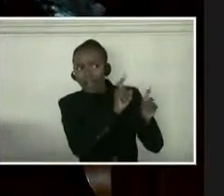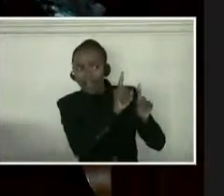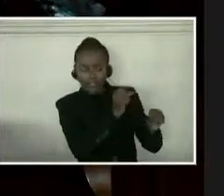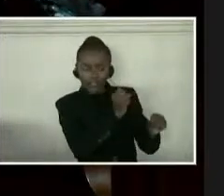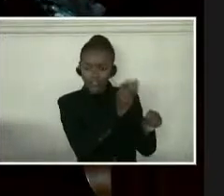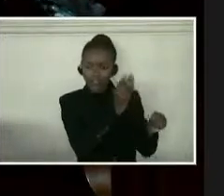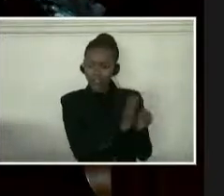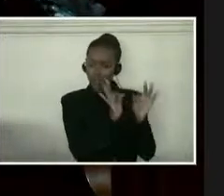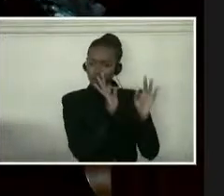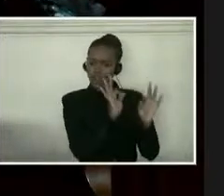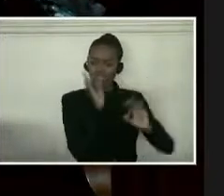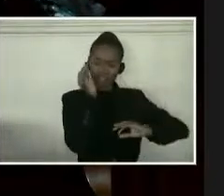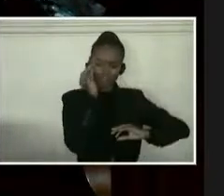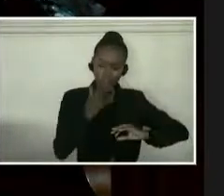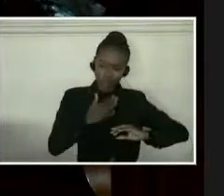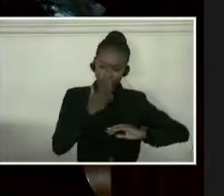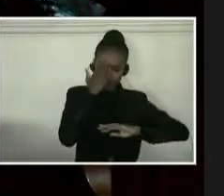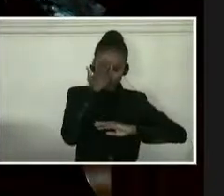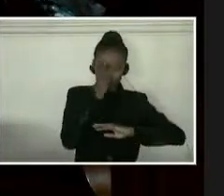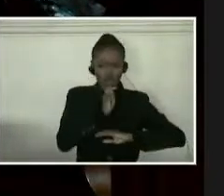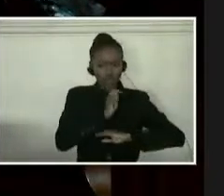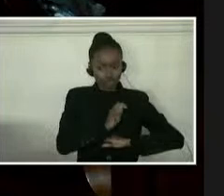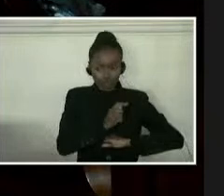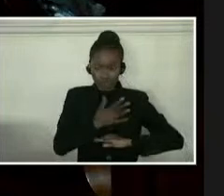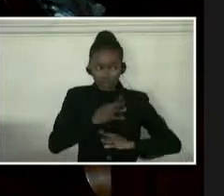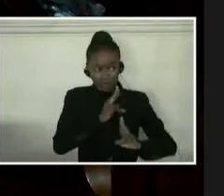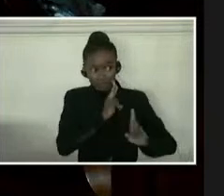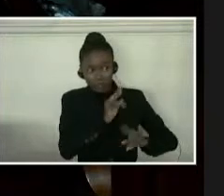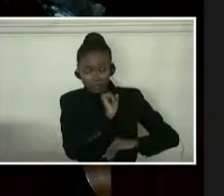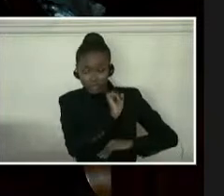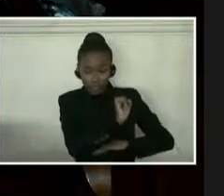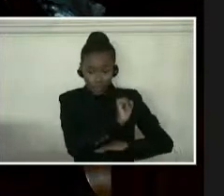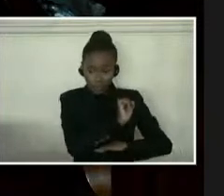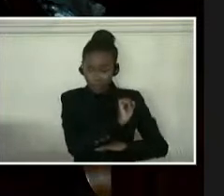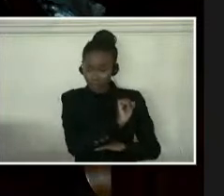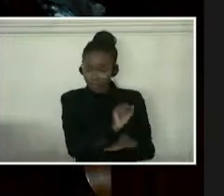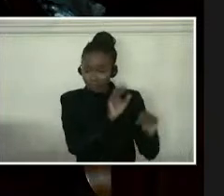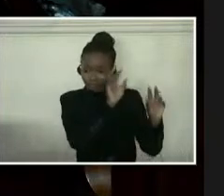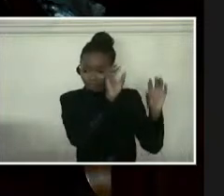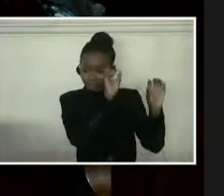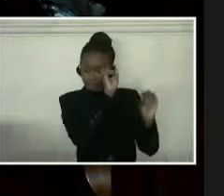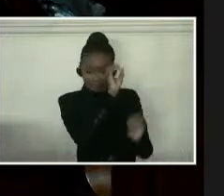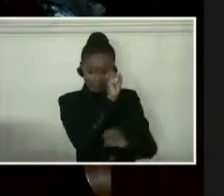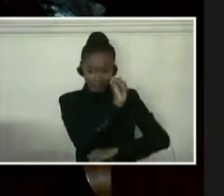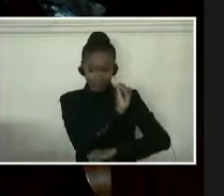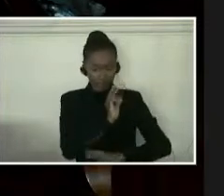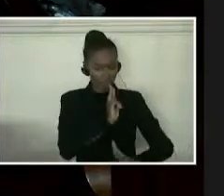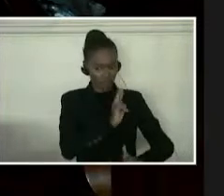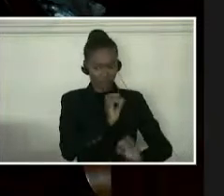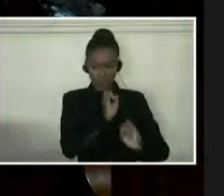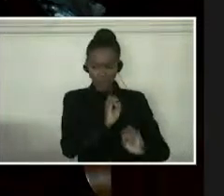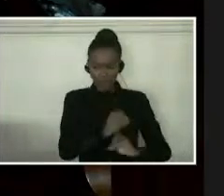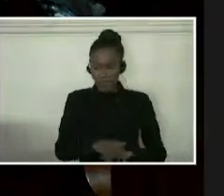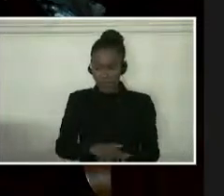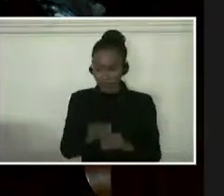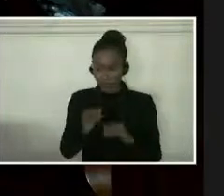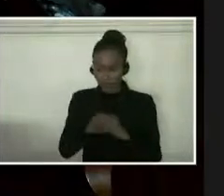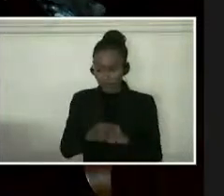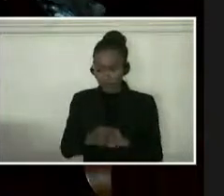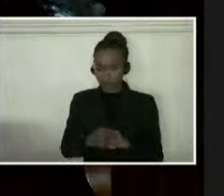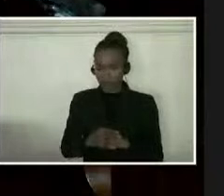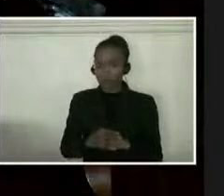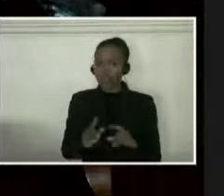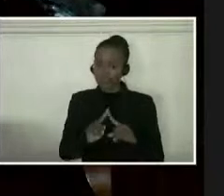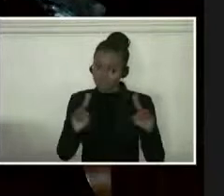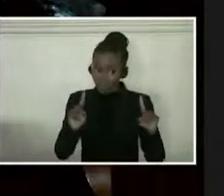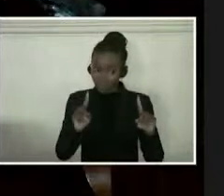things that you want to know so okay i'm not going to respond on some of the things that you are saying but for the sake of the people